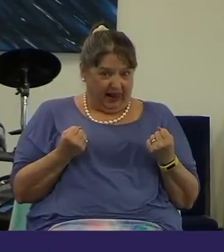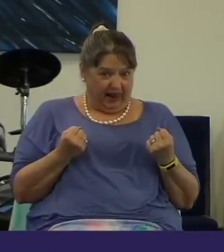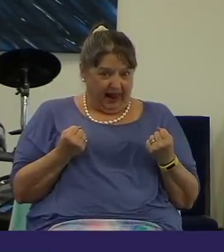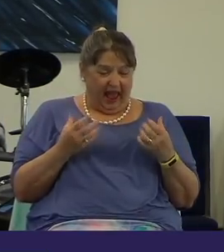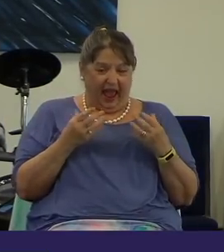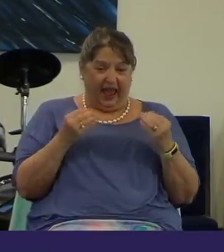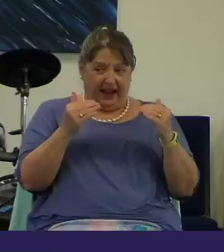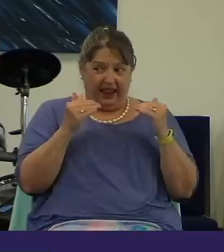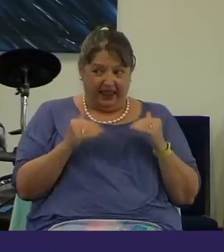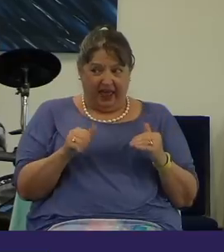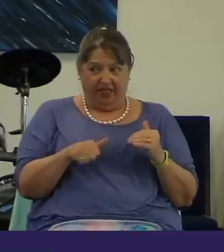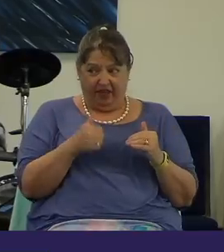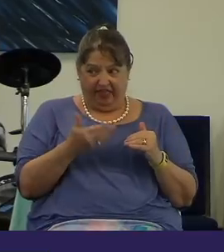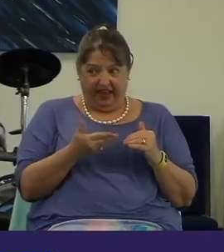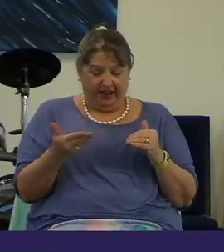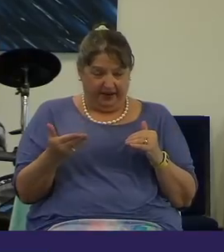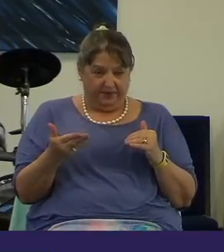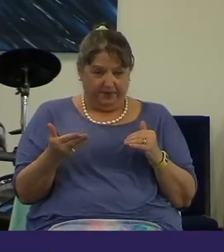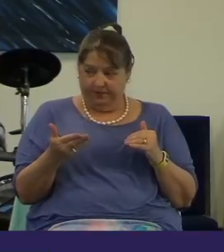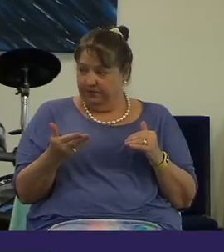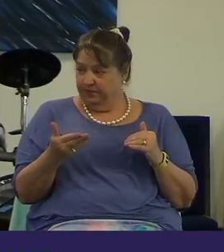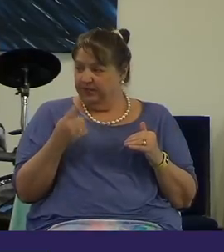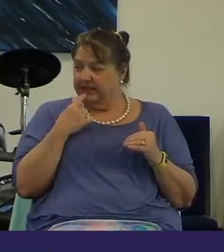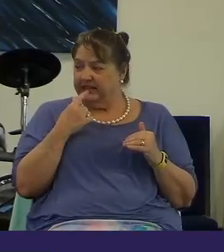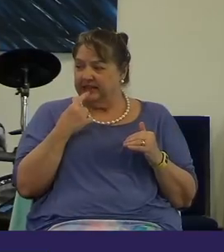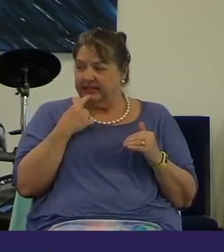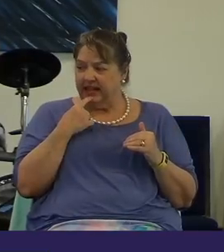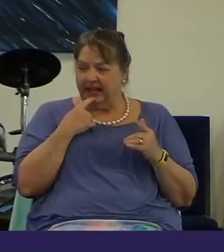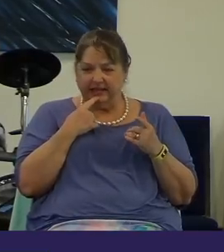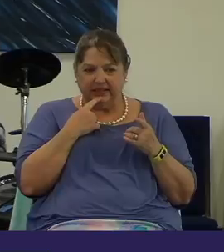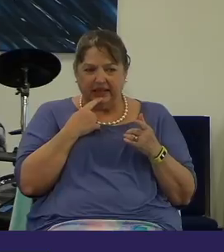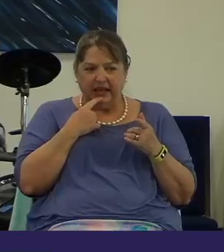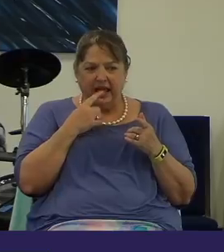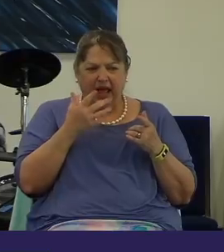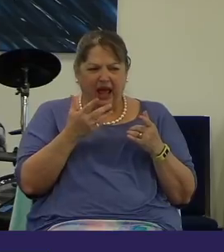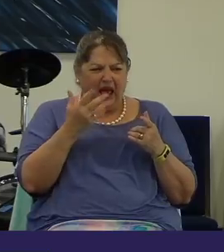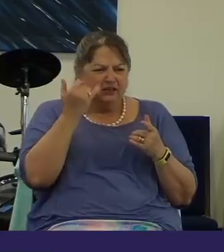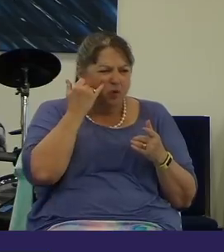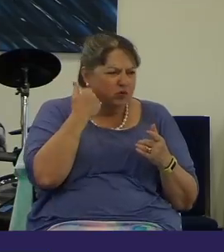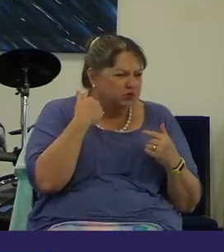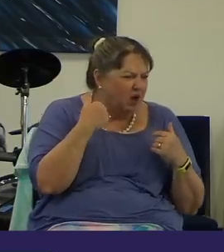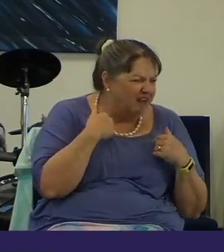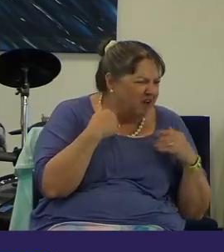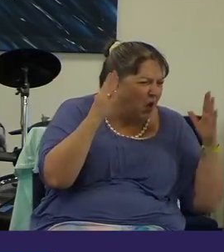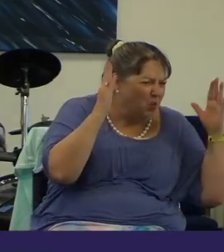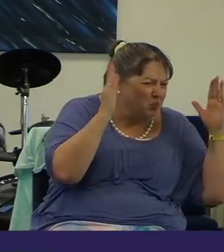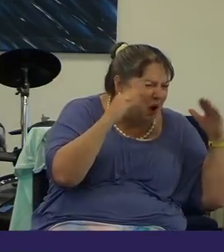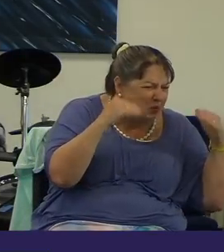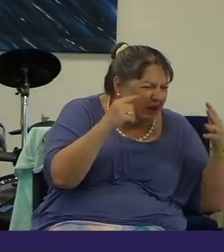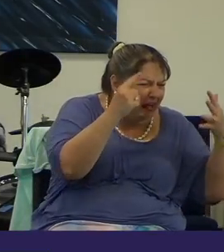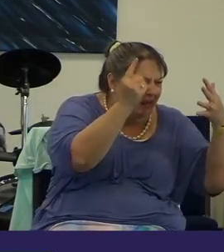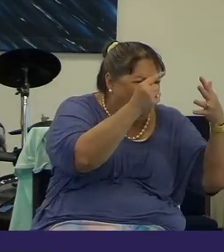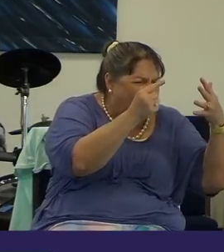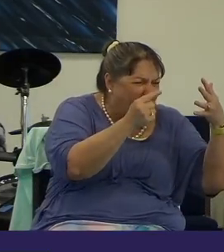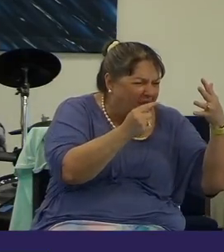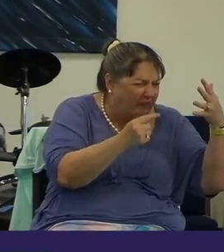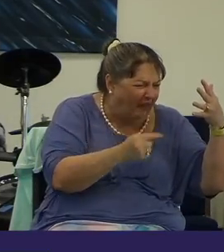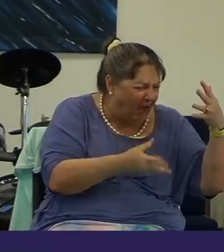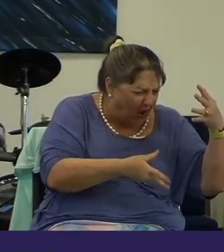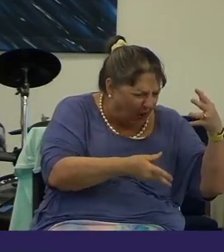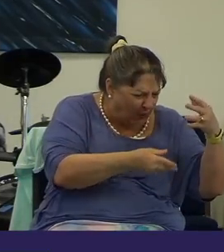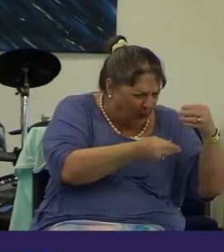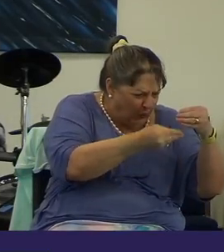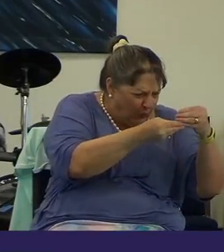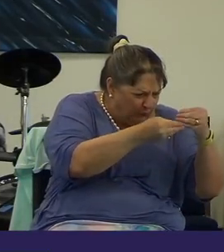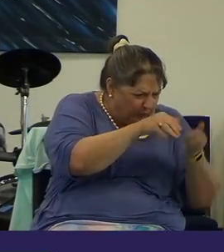thing that I wanted to share with you. It says to give all the things that you're worried about or you're afraid of, you're supposed to